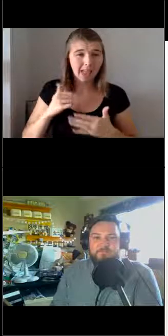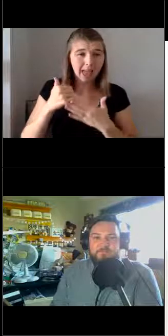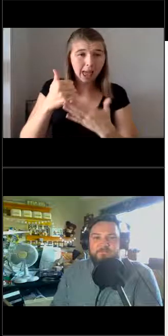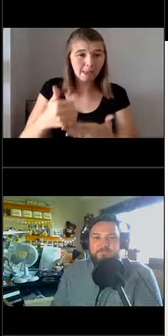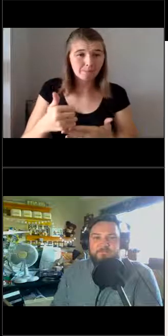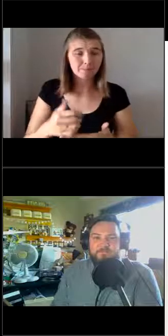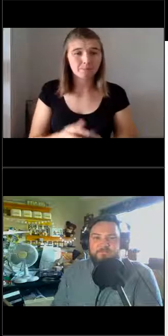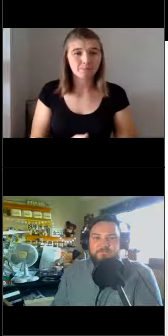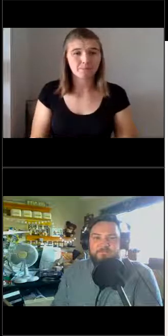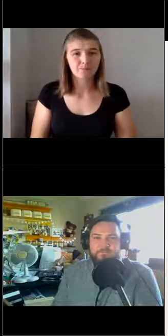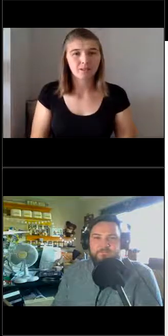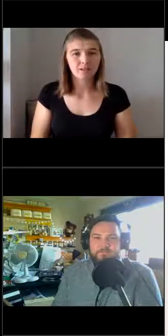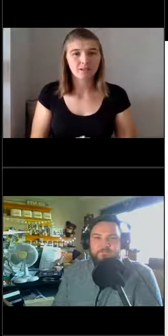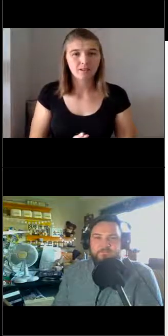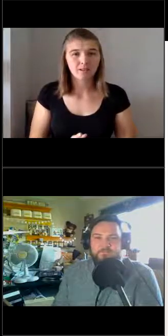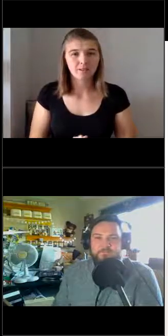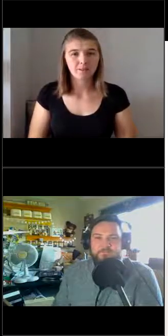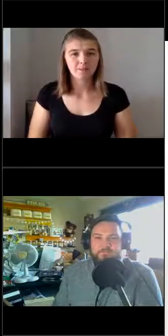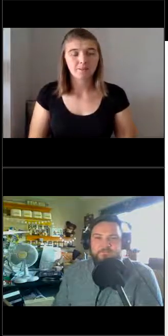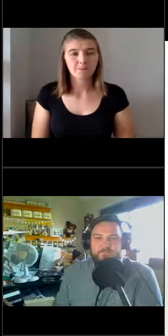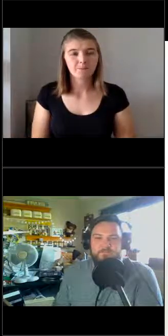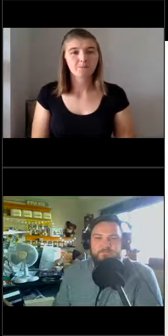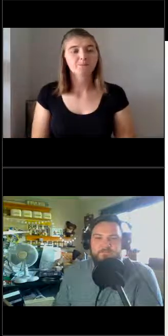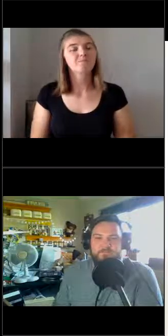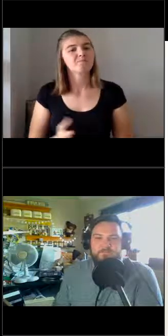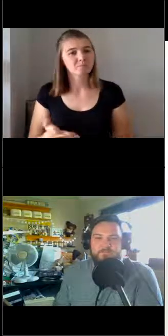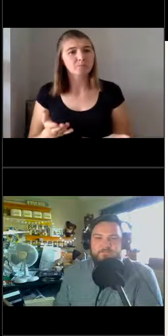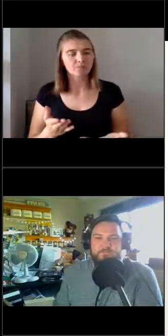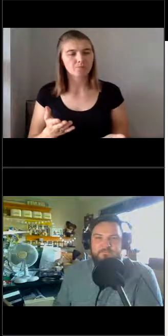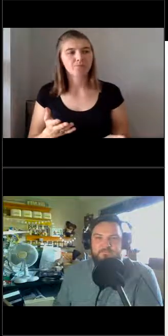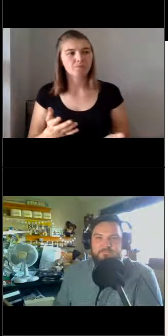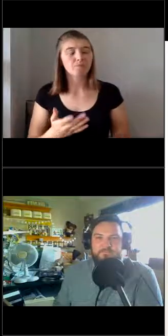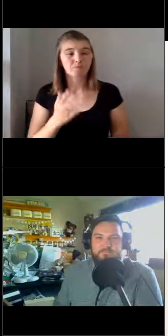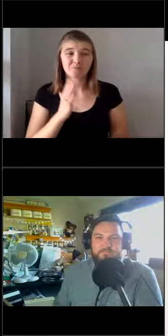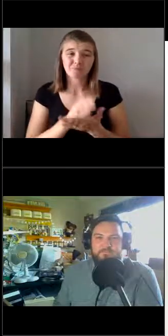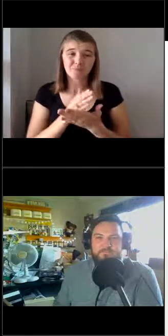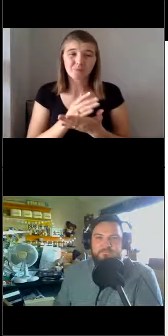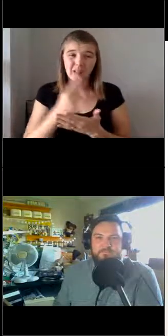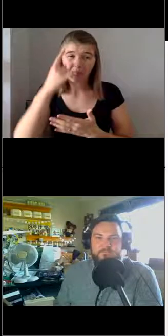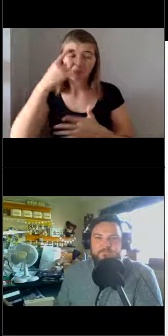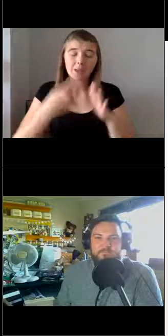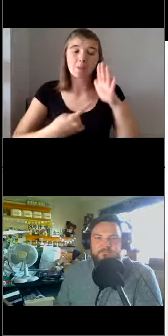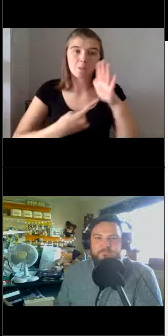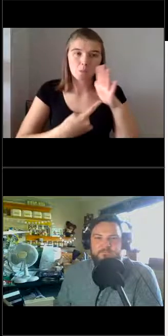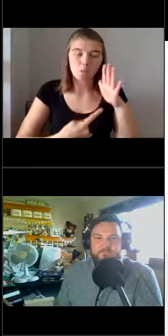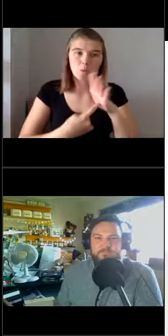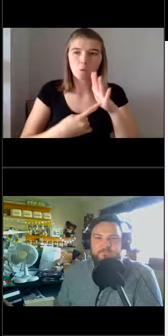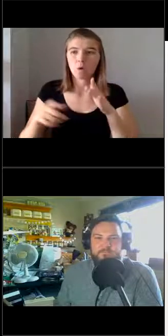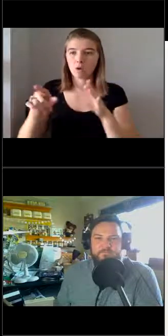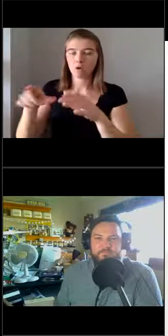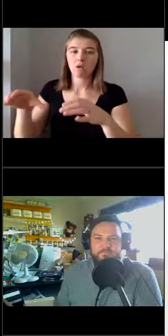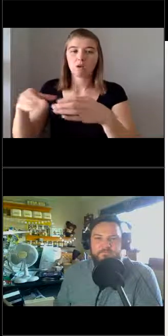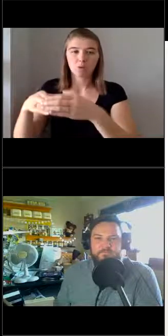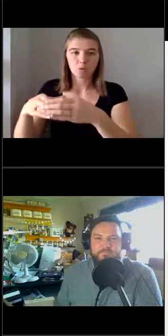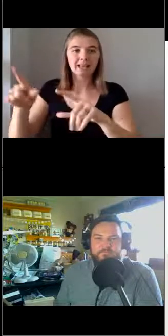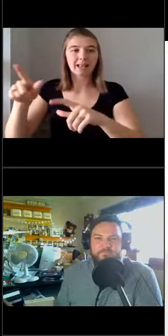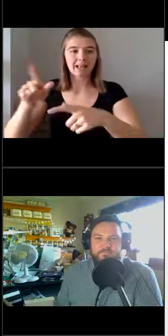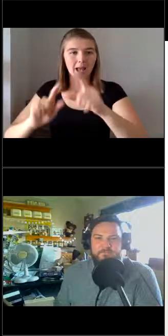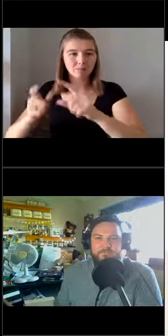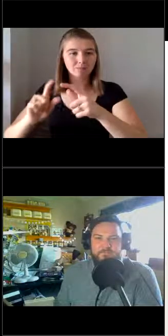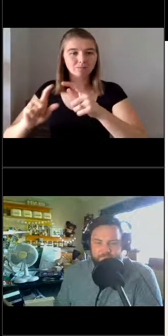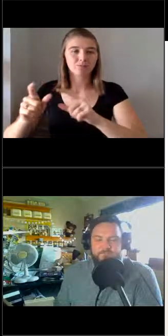I think it's really important to know that, you know, the school and the Faculty of Science, they are supportive